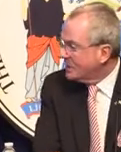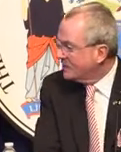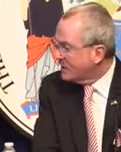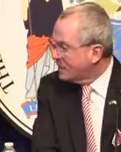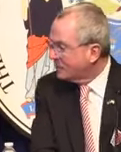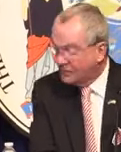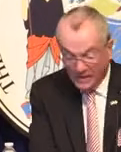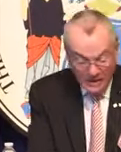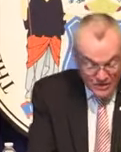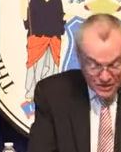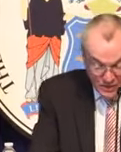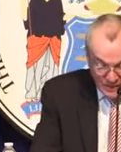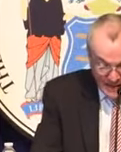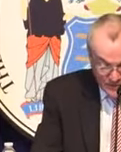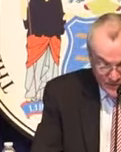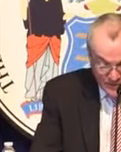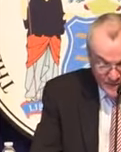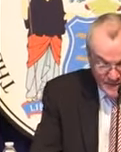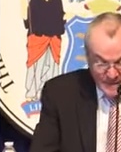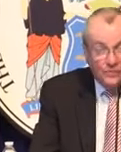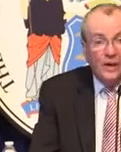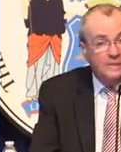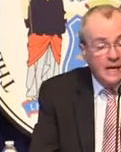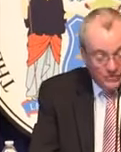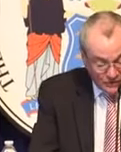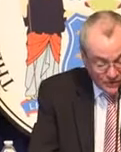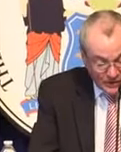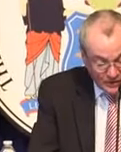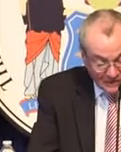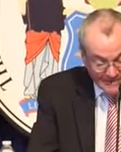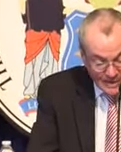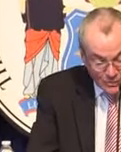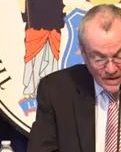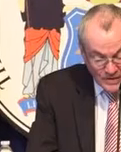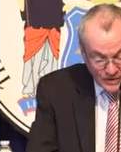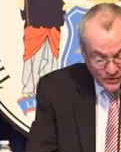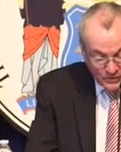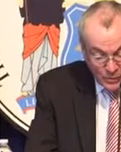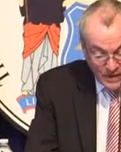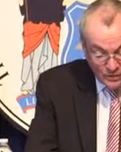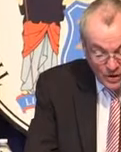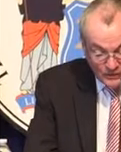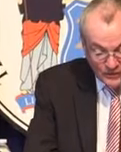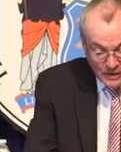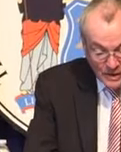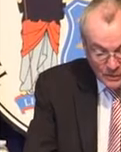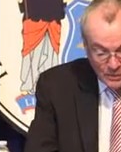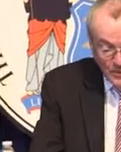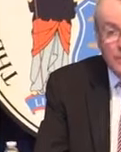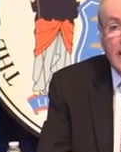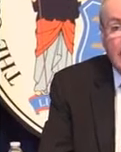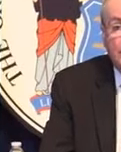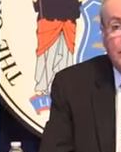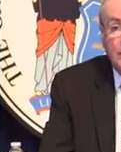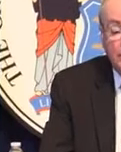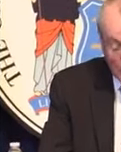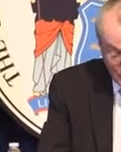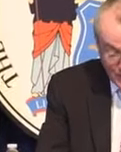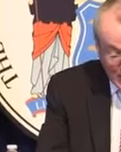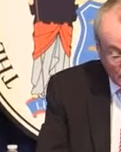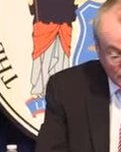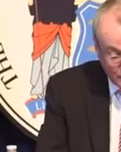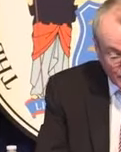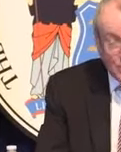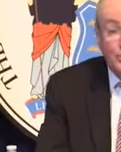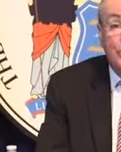past 24 hours since we were gathered. In some cases, these are residents who we have lost within the past